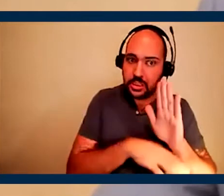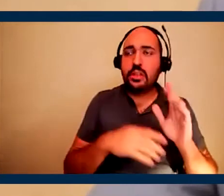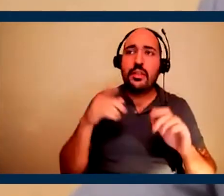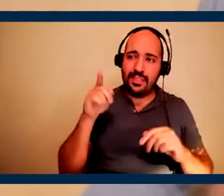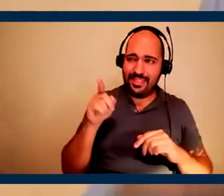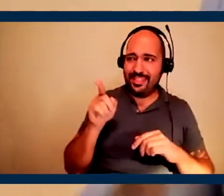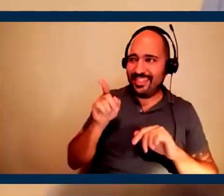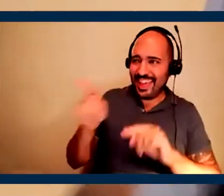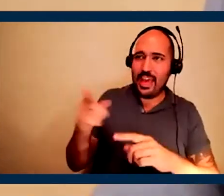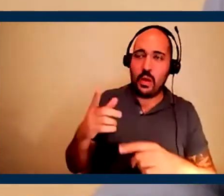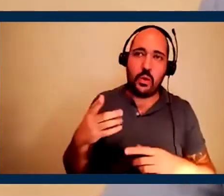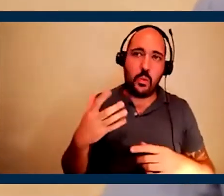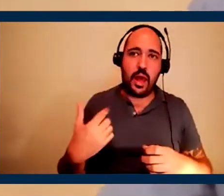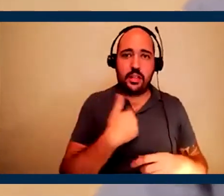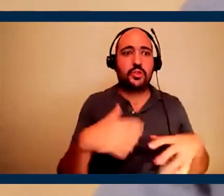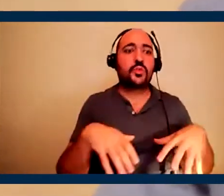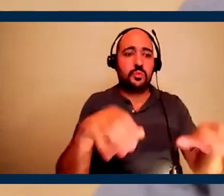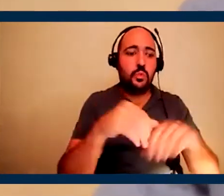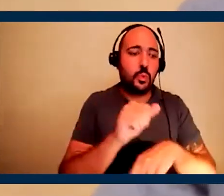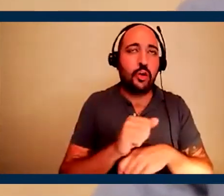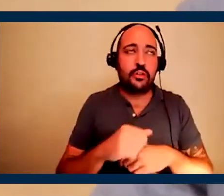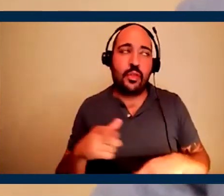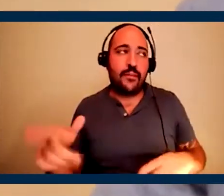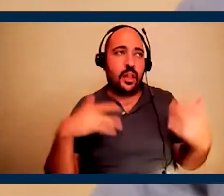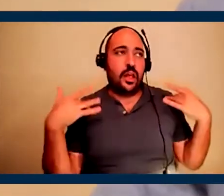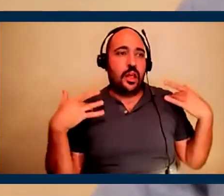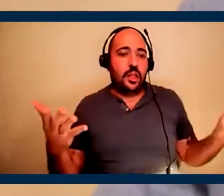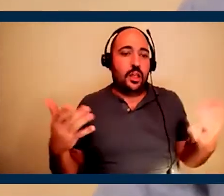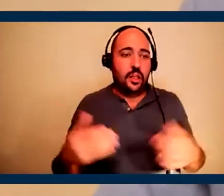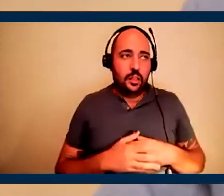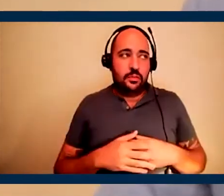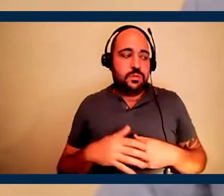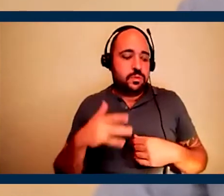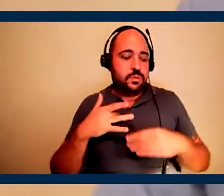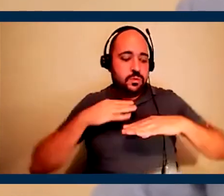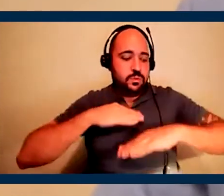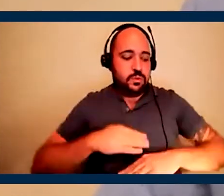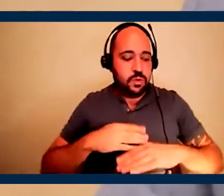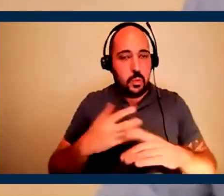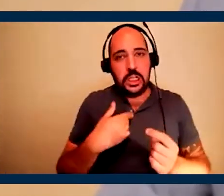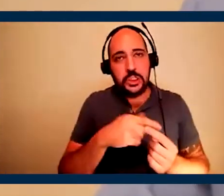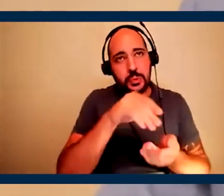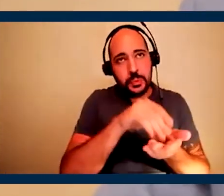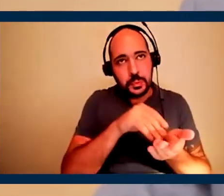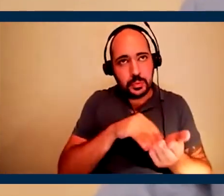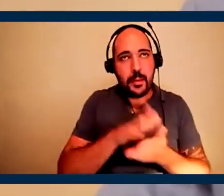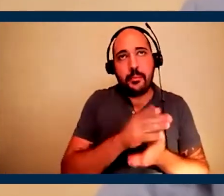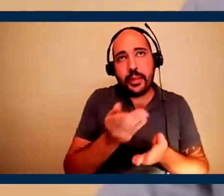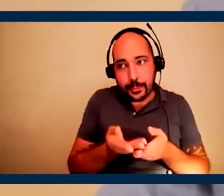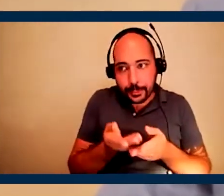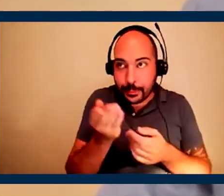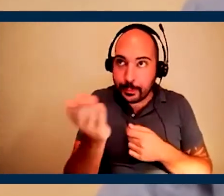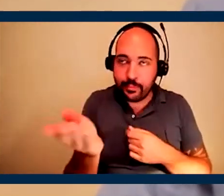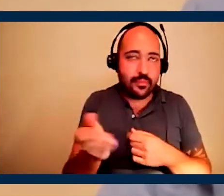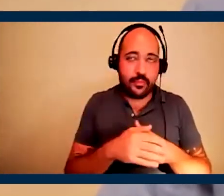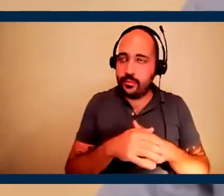work so that they can feel better about themselves. They want us to put it on paper for them and to hand it to them. That